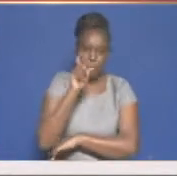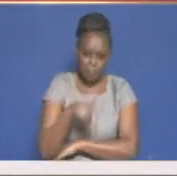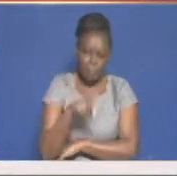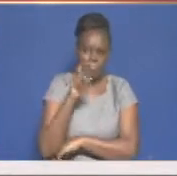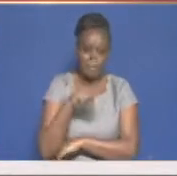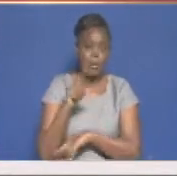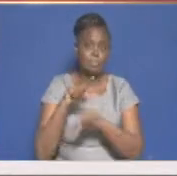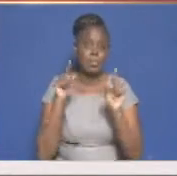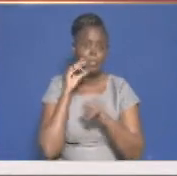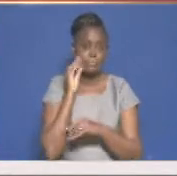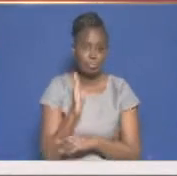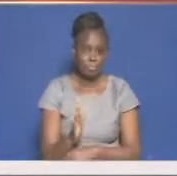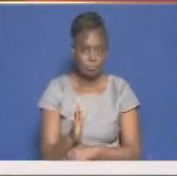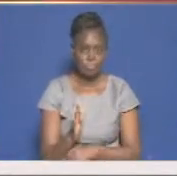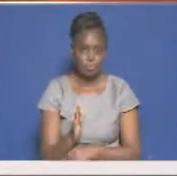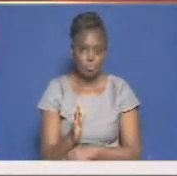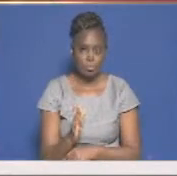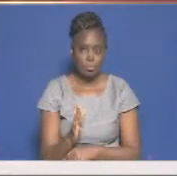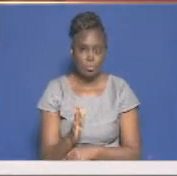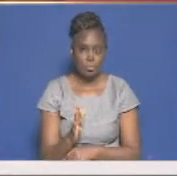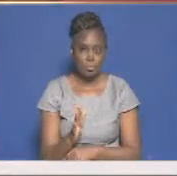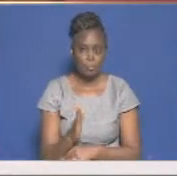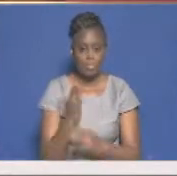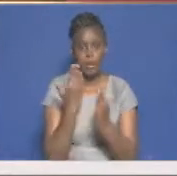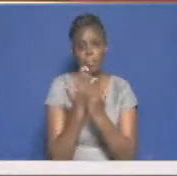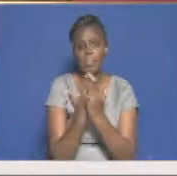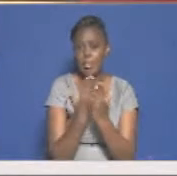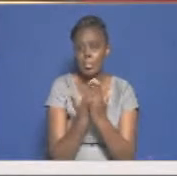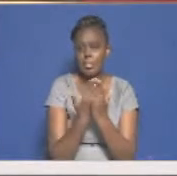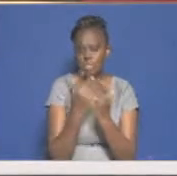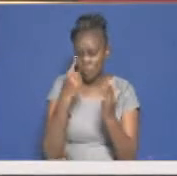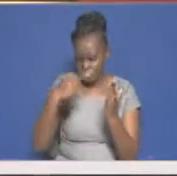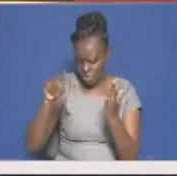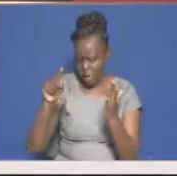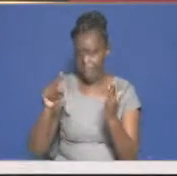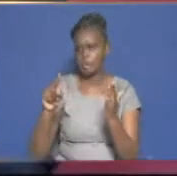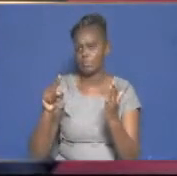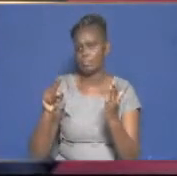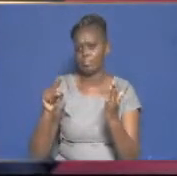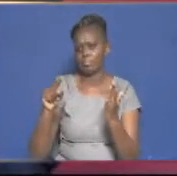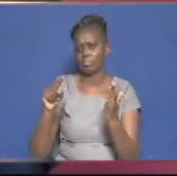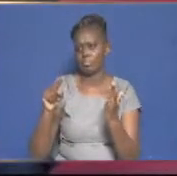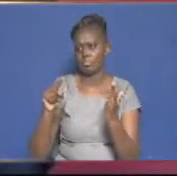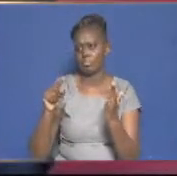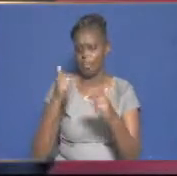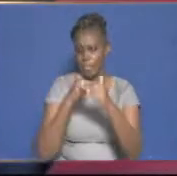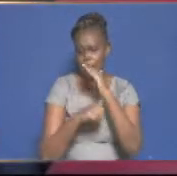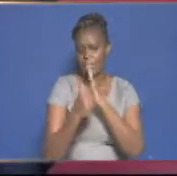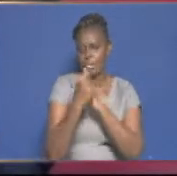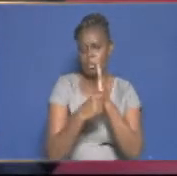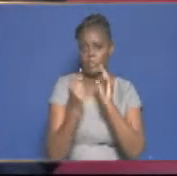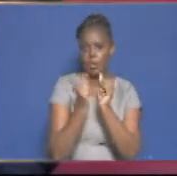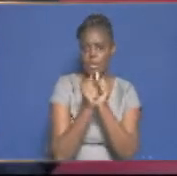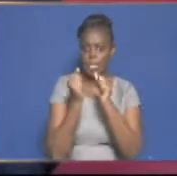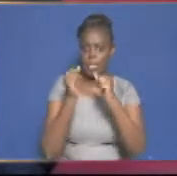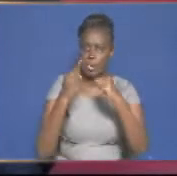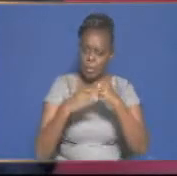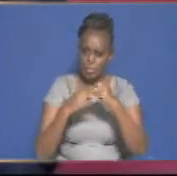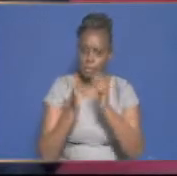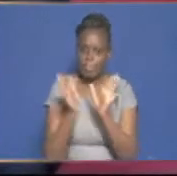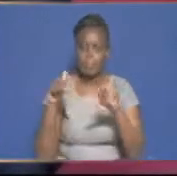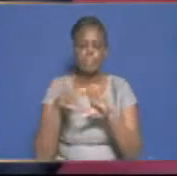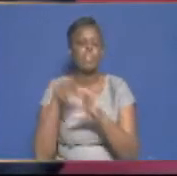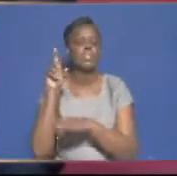But Mr. Speaker, this petition is at the right place. Mr. Speaker, under Article 118, there must be public